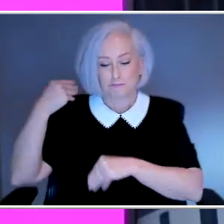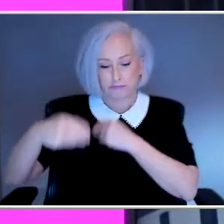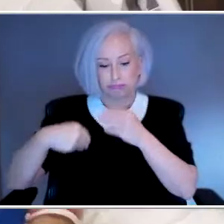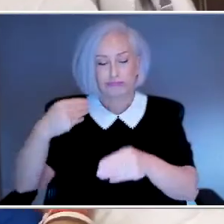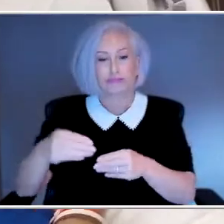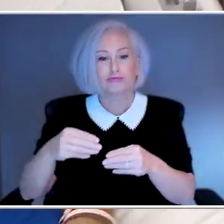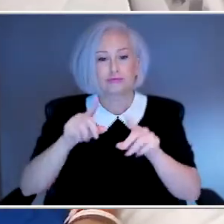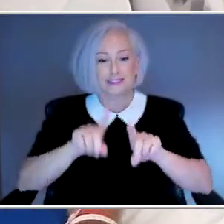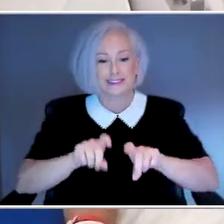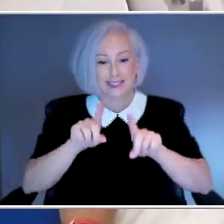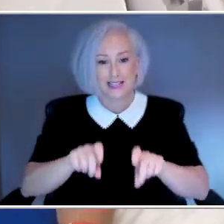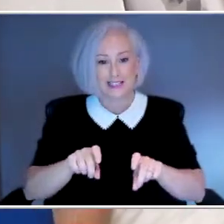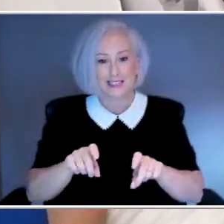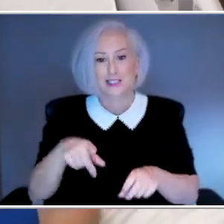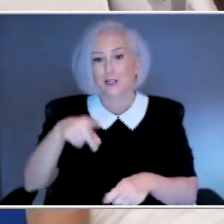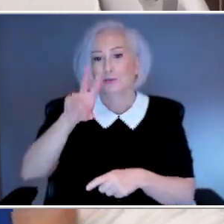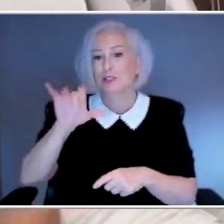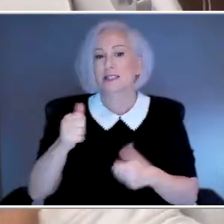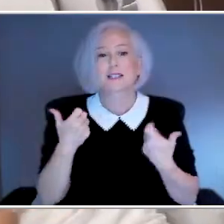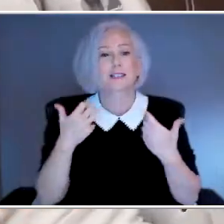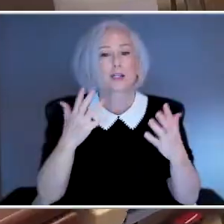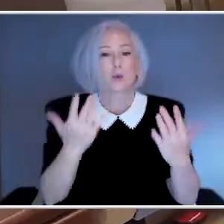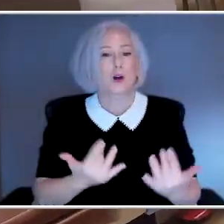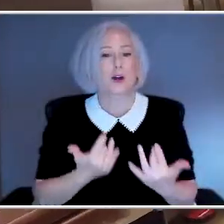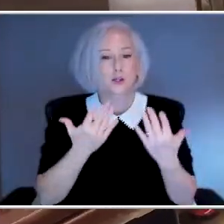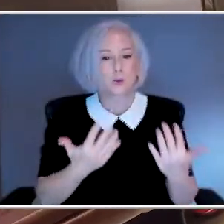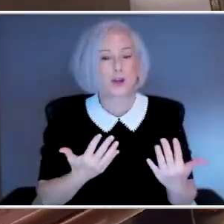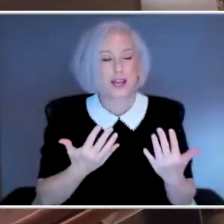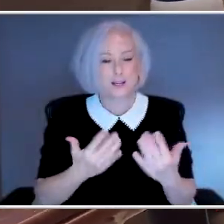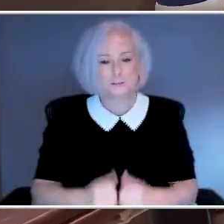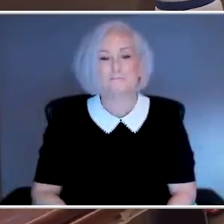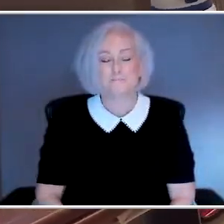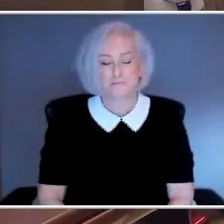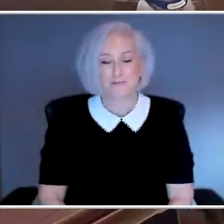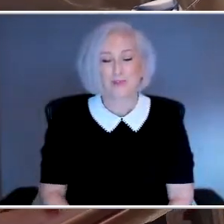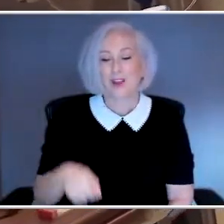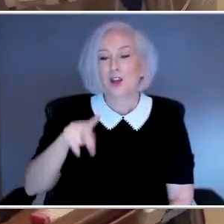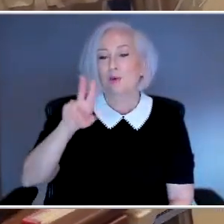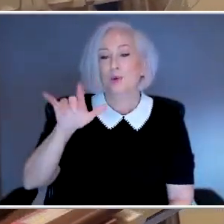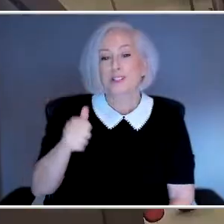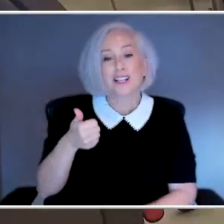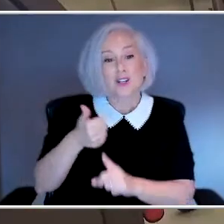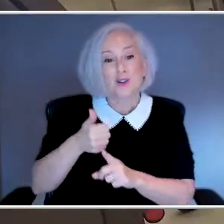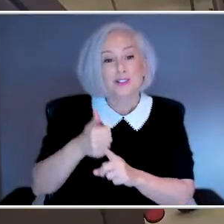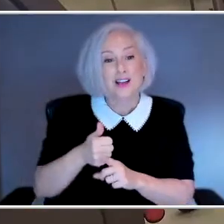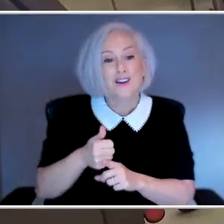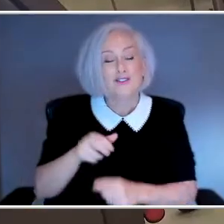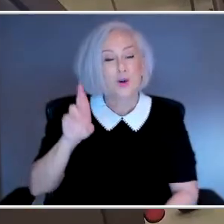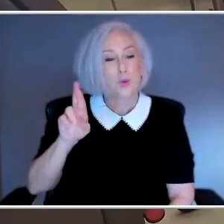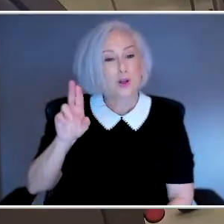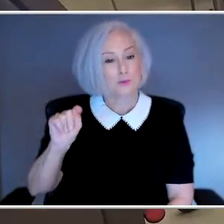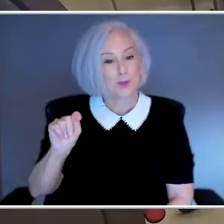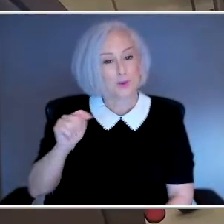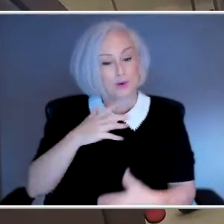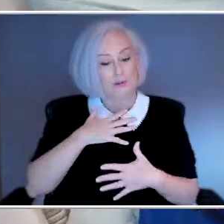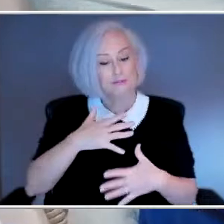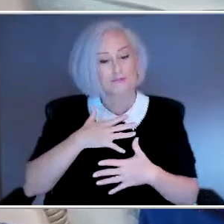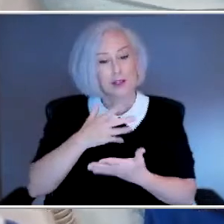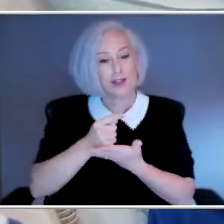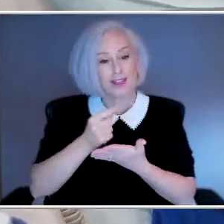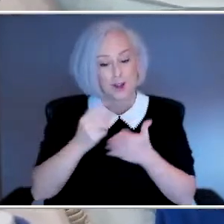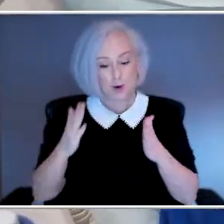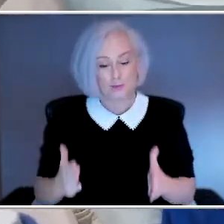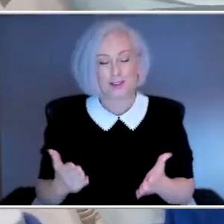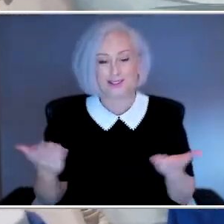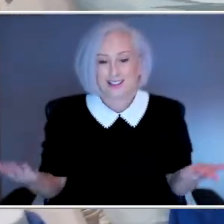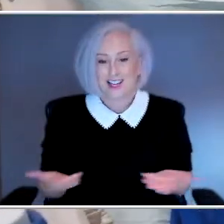take her. Hi, I'm Priscilla with Respiratory. Priscilla Brittine is a respiratory therapist at the University of Kansas Health System. Have you been